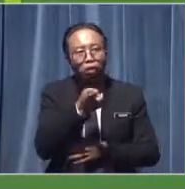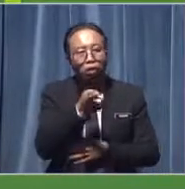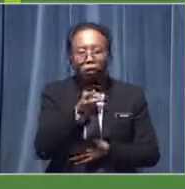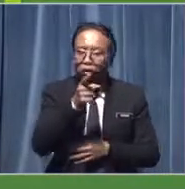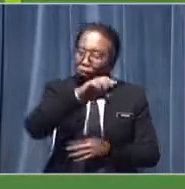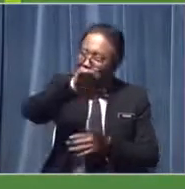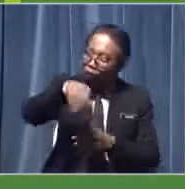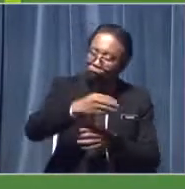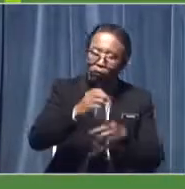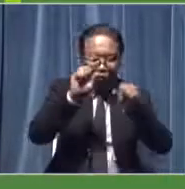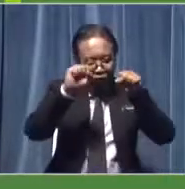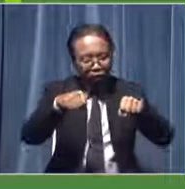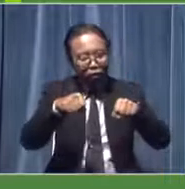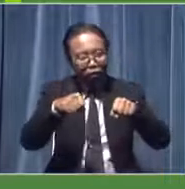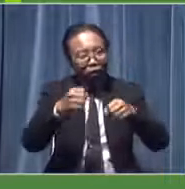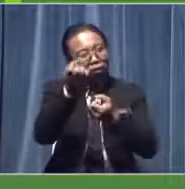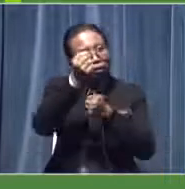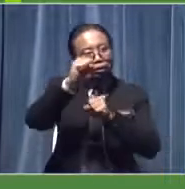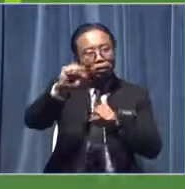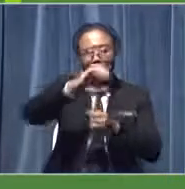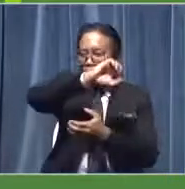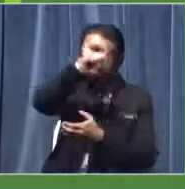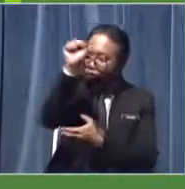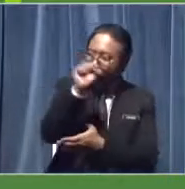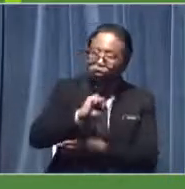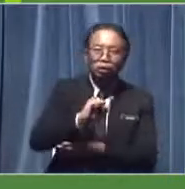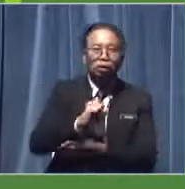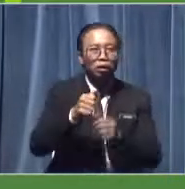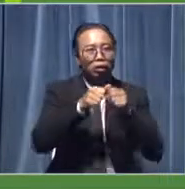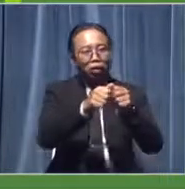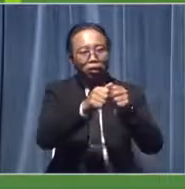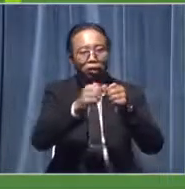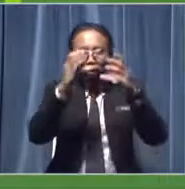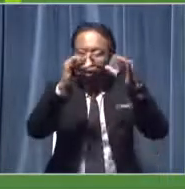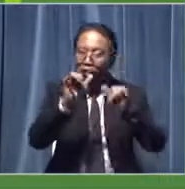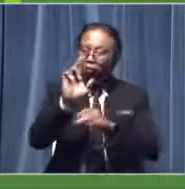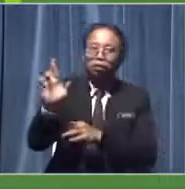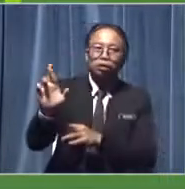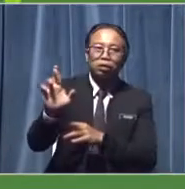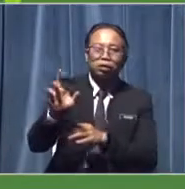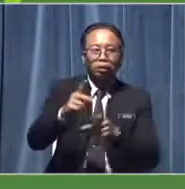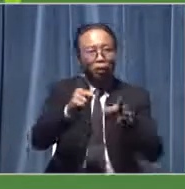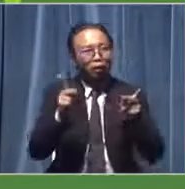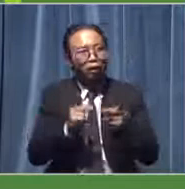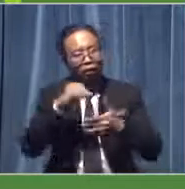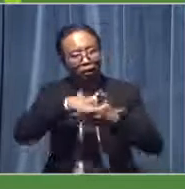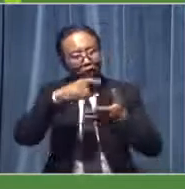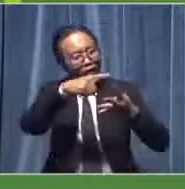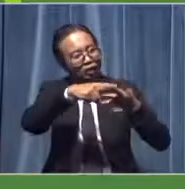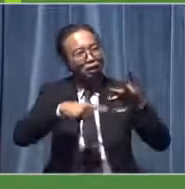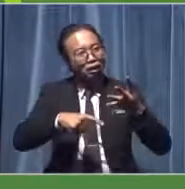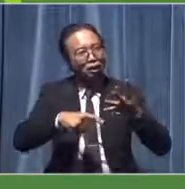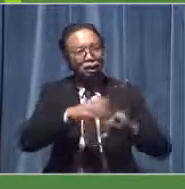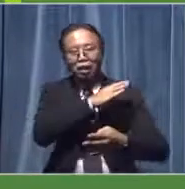solve questions regarding capacitors placed in series and